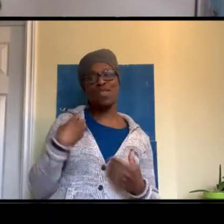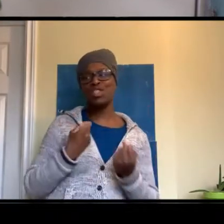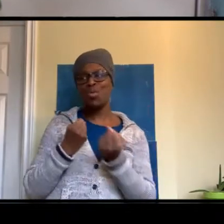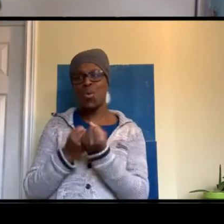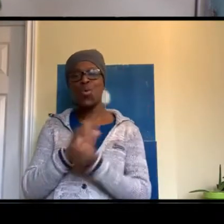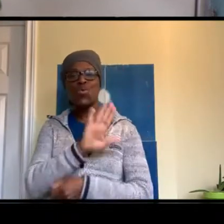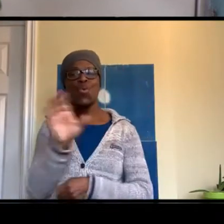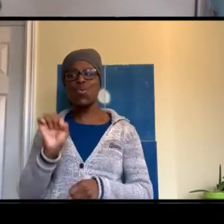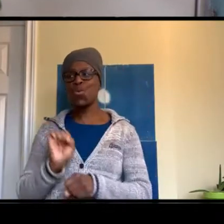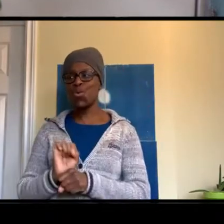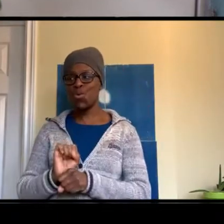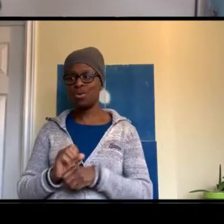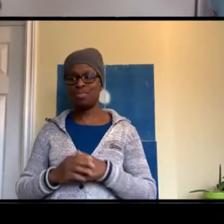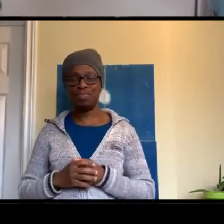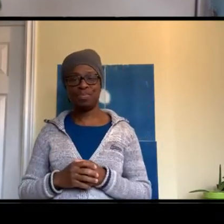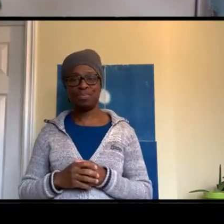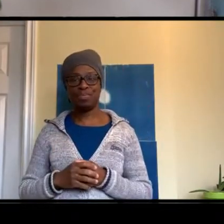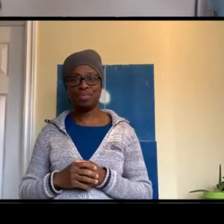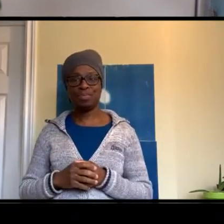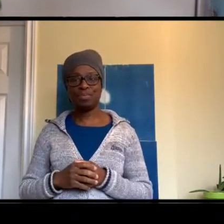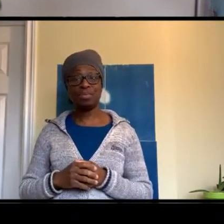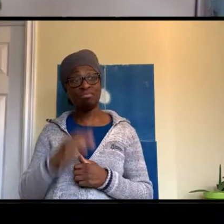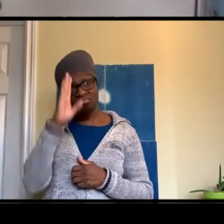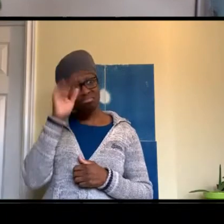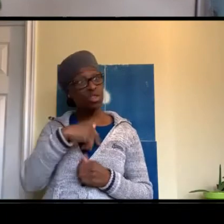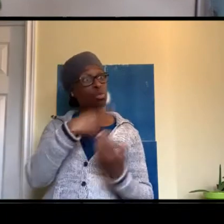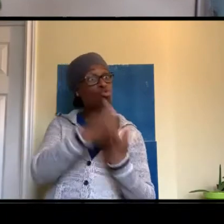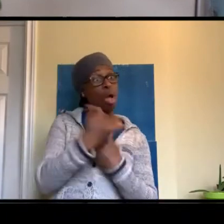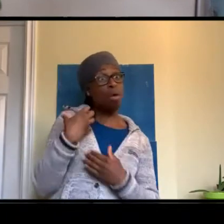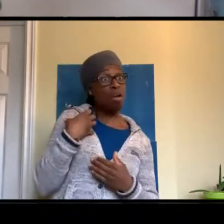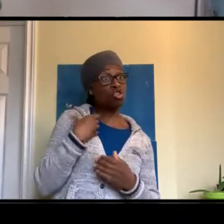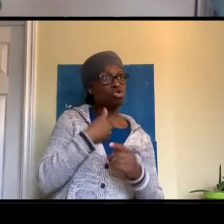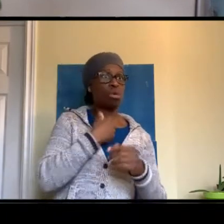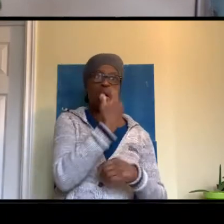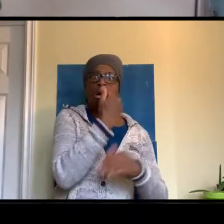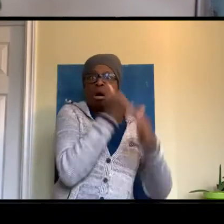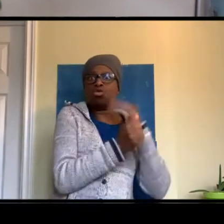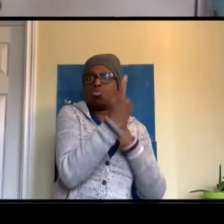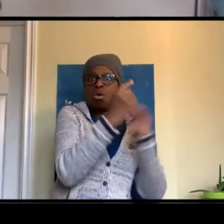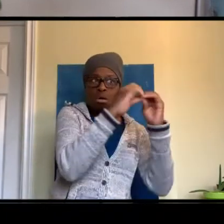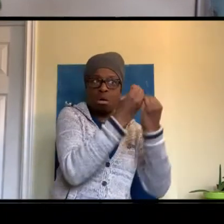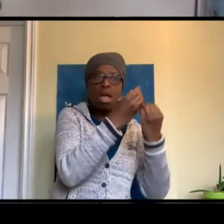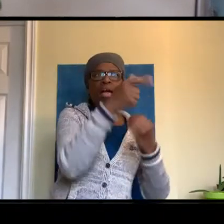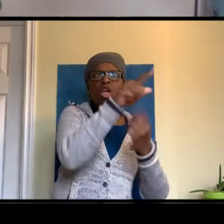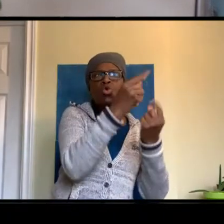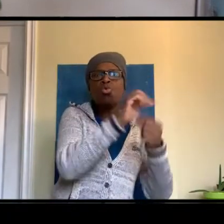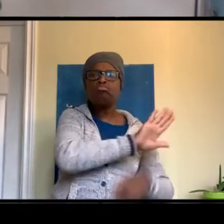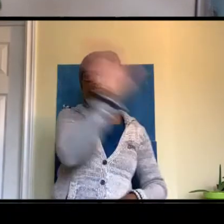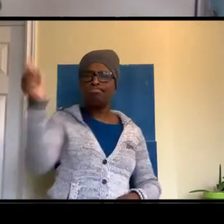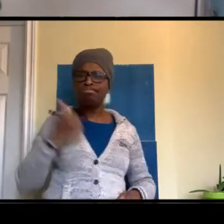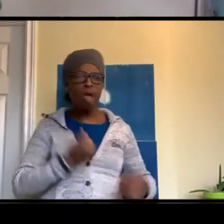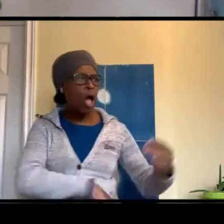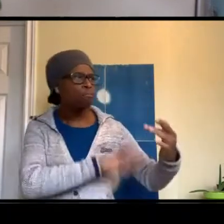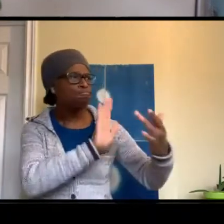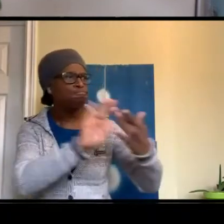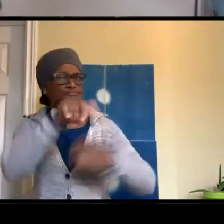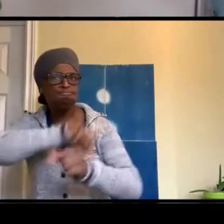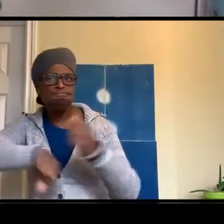and organizations and hearing how they're doing things, how other organizations are switching,